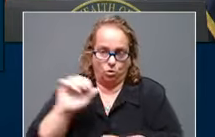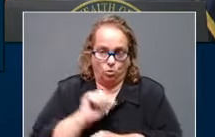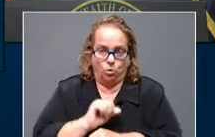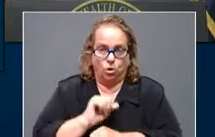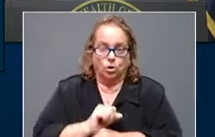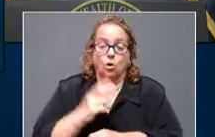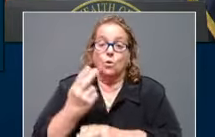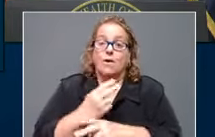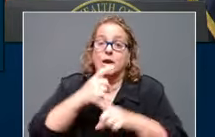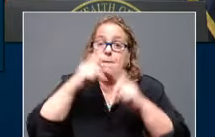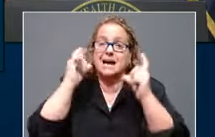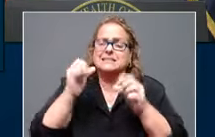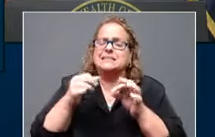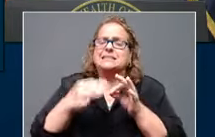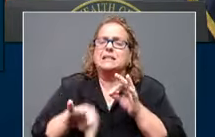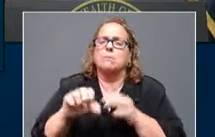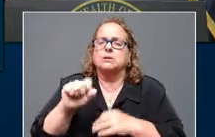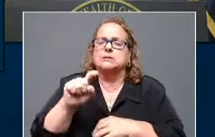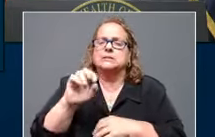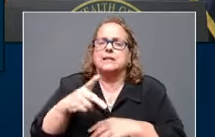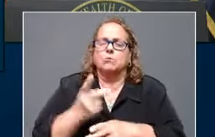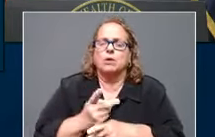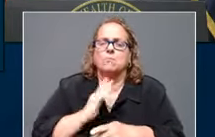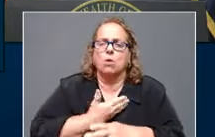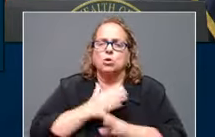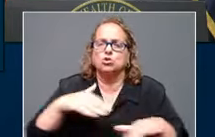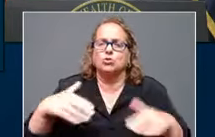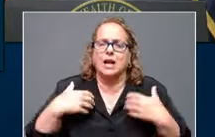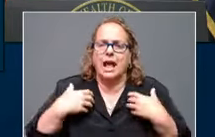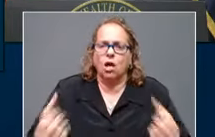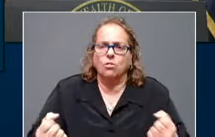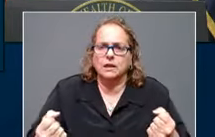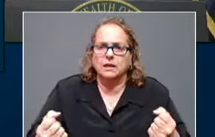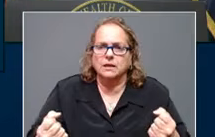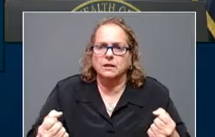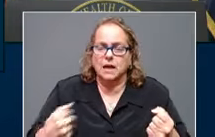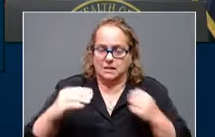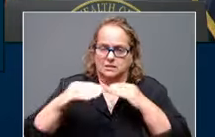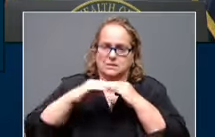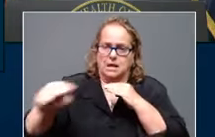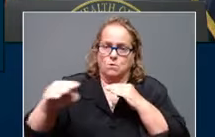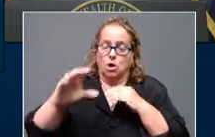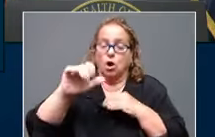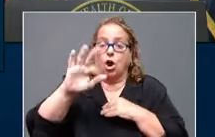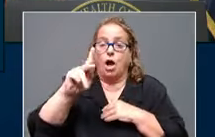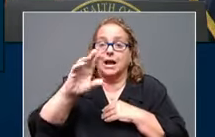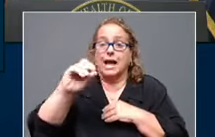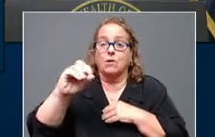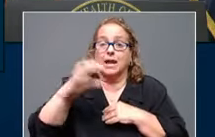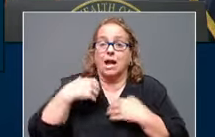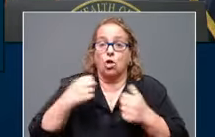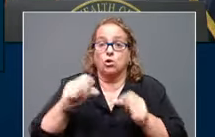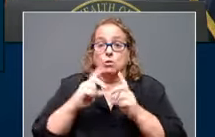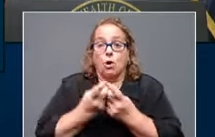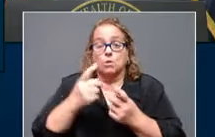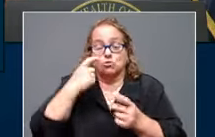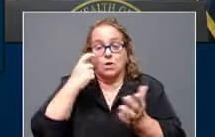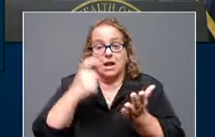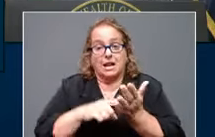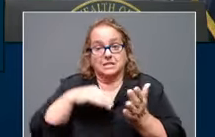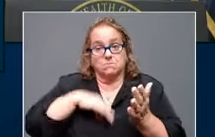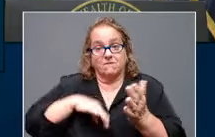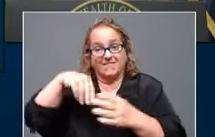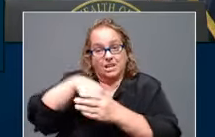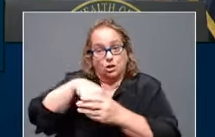This is probably not popular for Rebecca to say, but she's right. She's got the courage to do what's right to protect